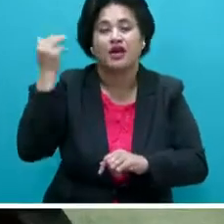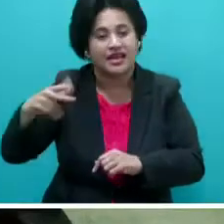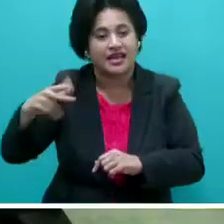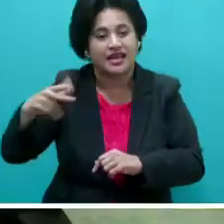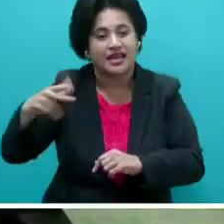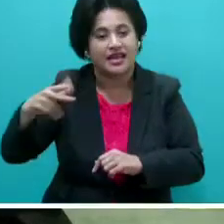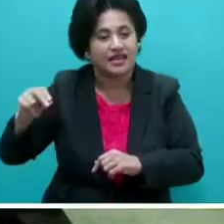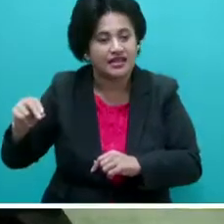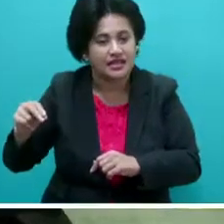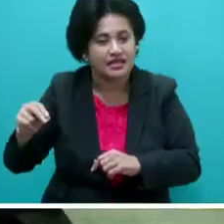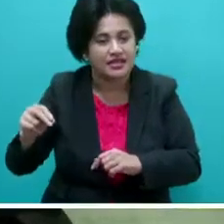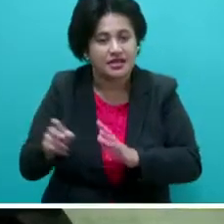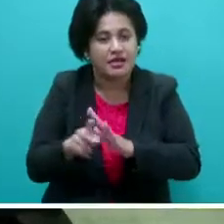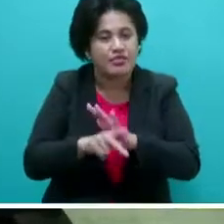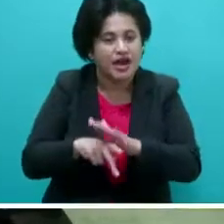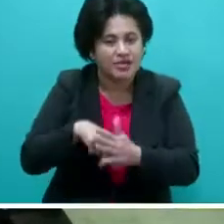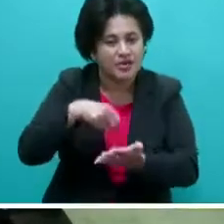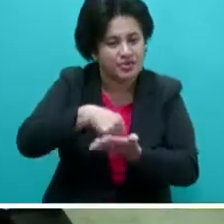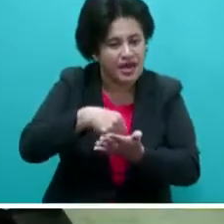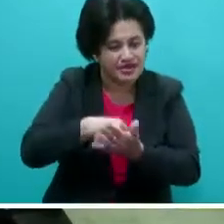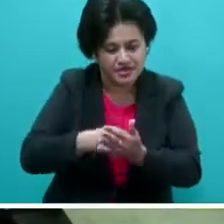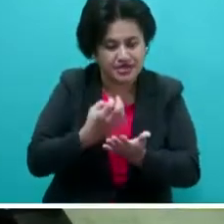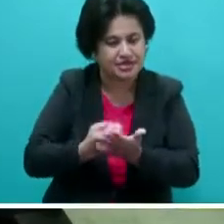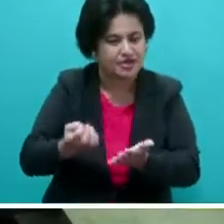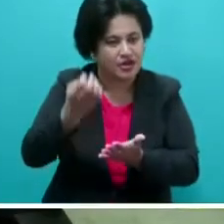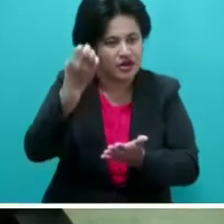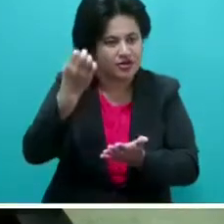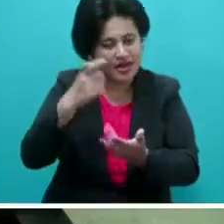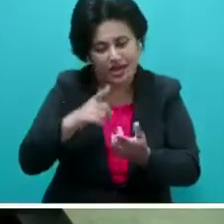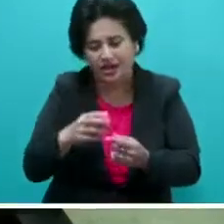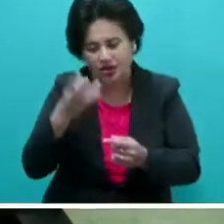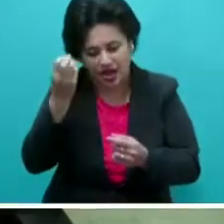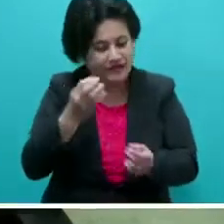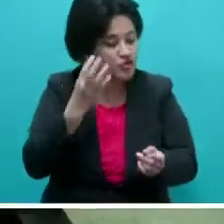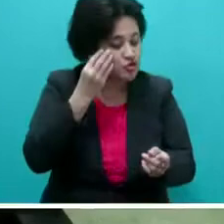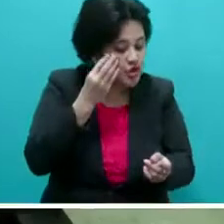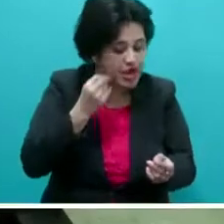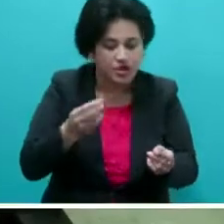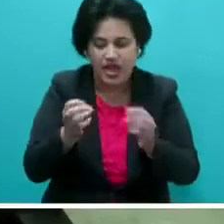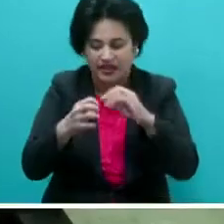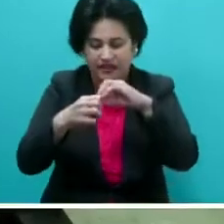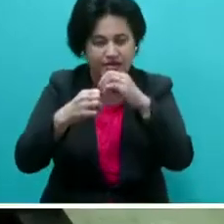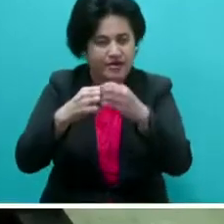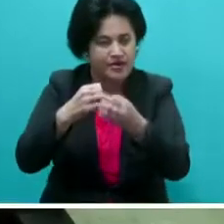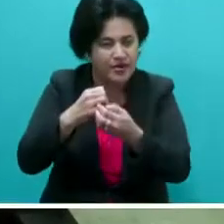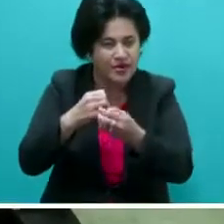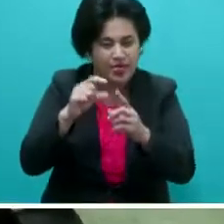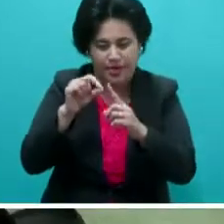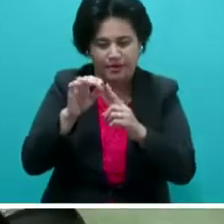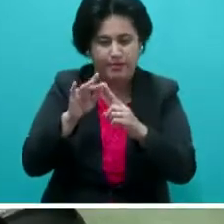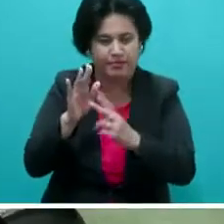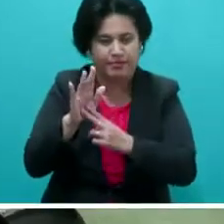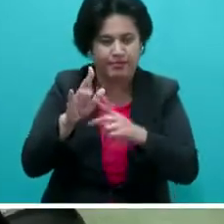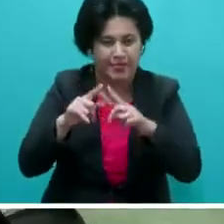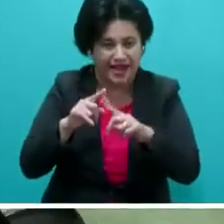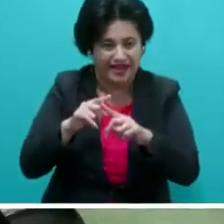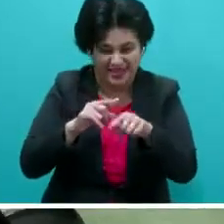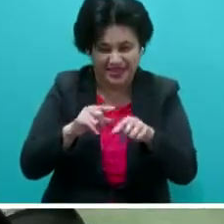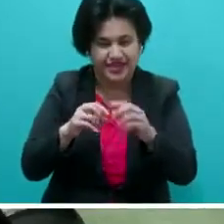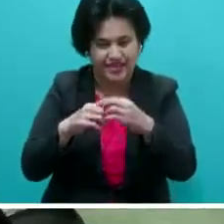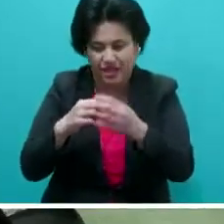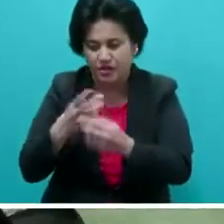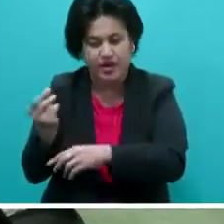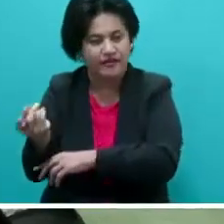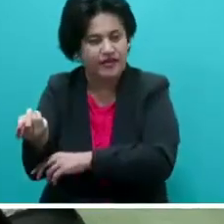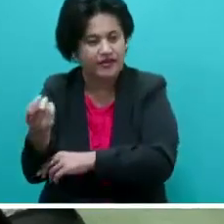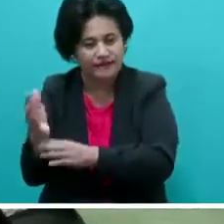basically primary-based economy, where you had sugar, you had pine, you had fish. Mr. Speaker, sir, we now have other